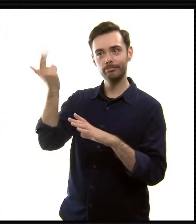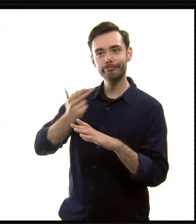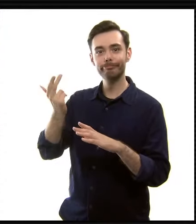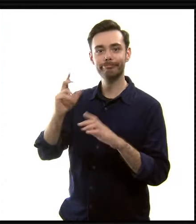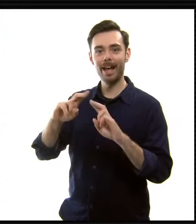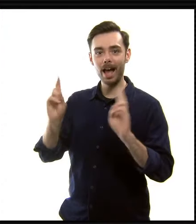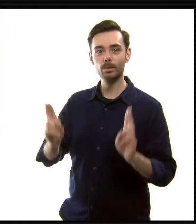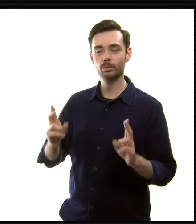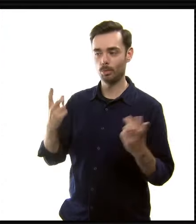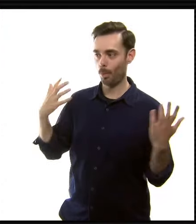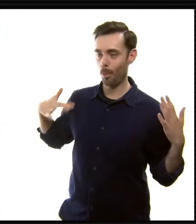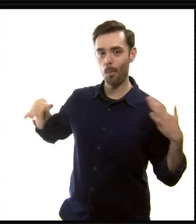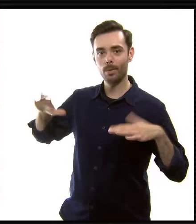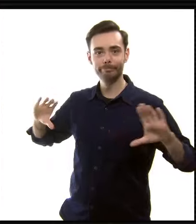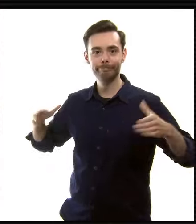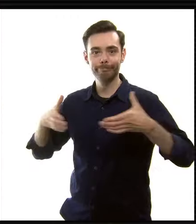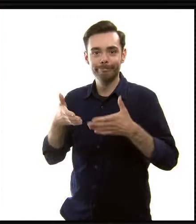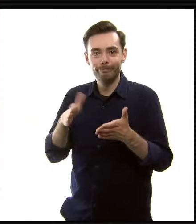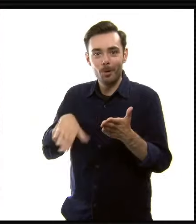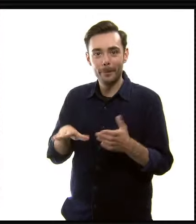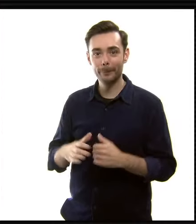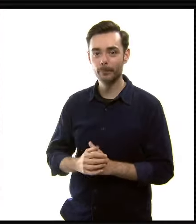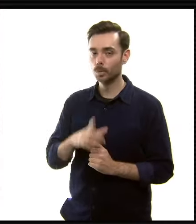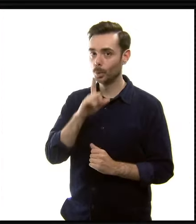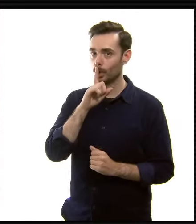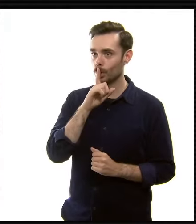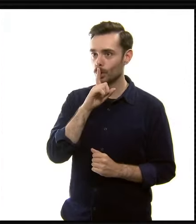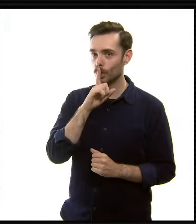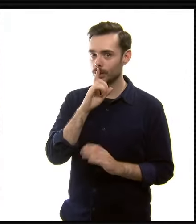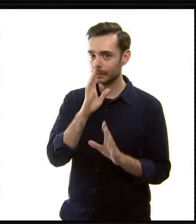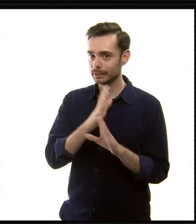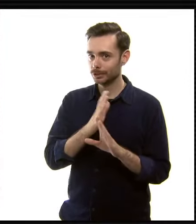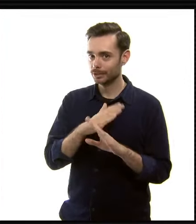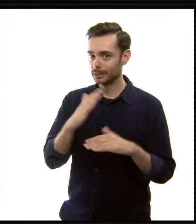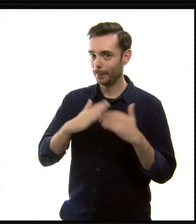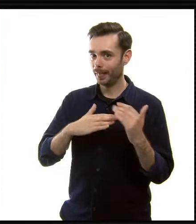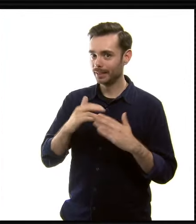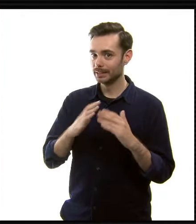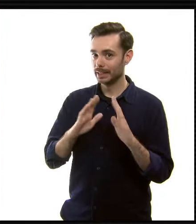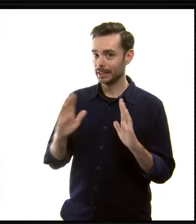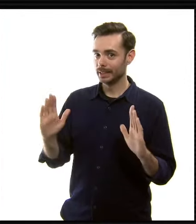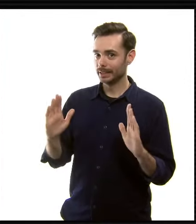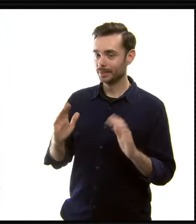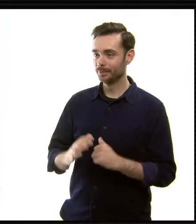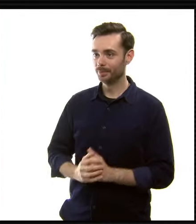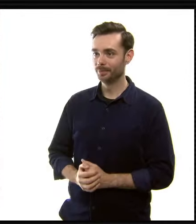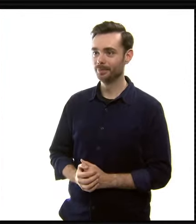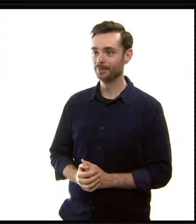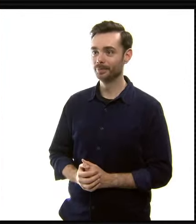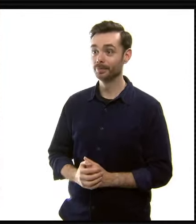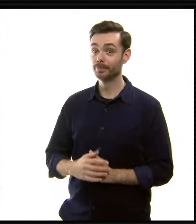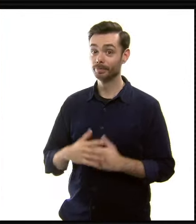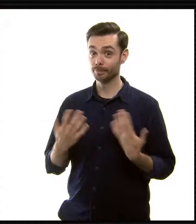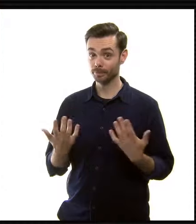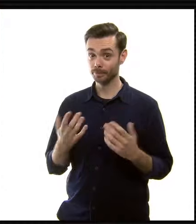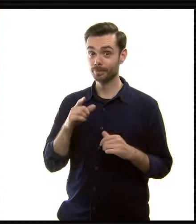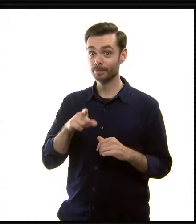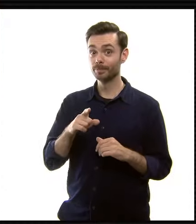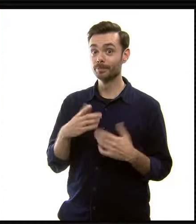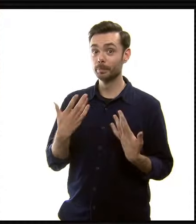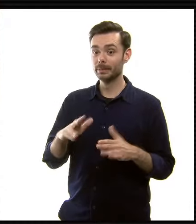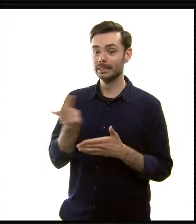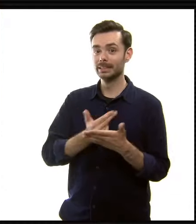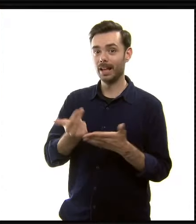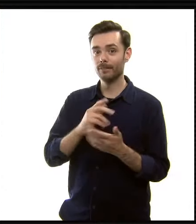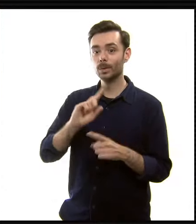from. This is the most top secret building in the whole LEGO campus. It's where the models for next year and the next 2-3 years